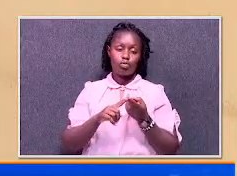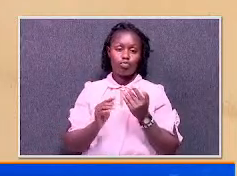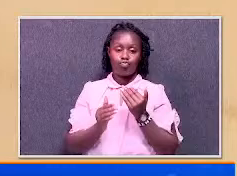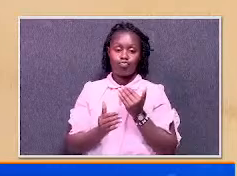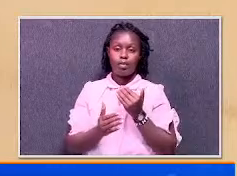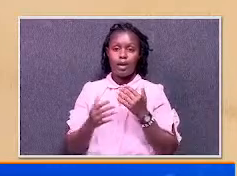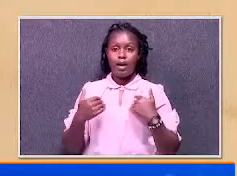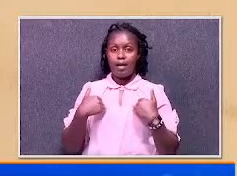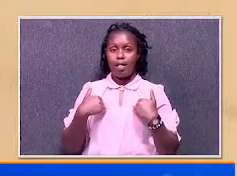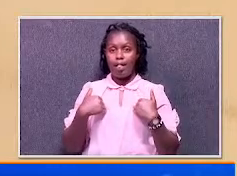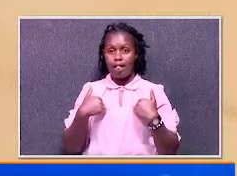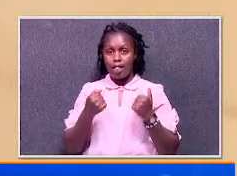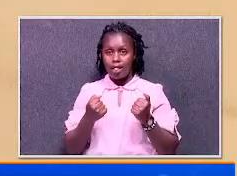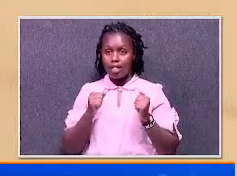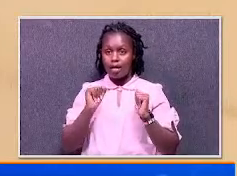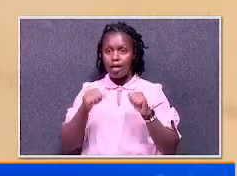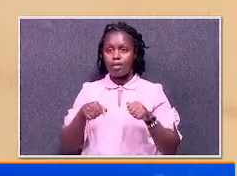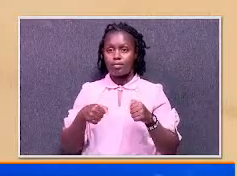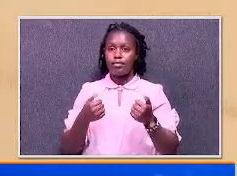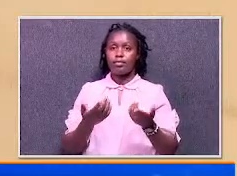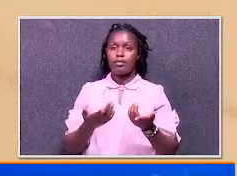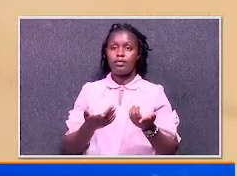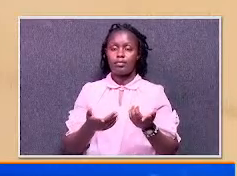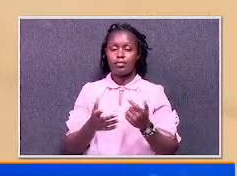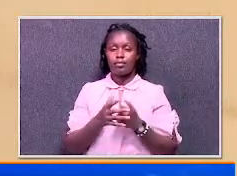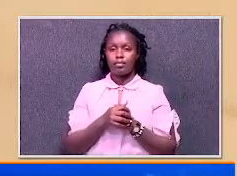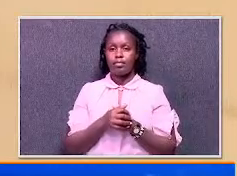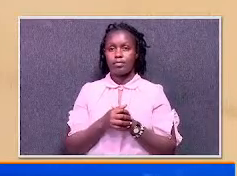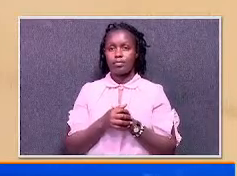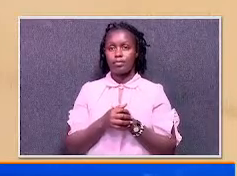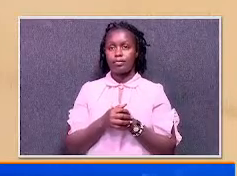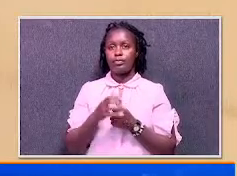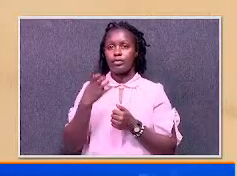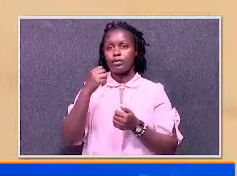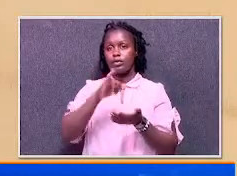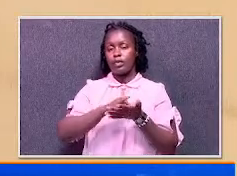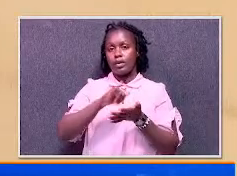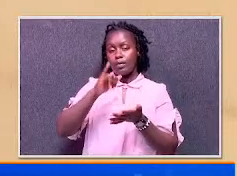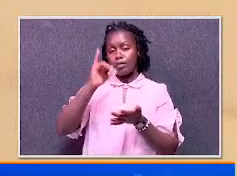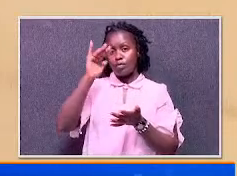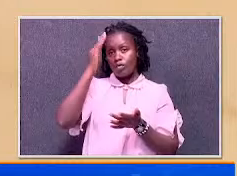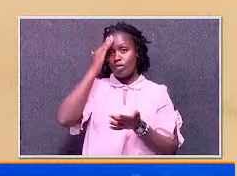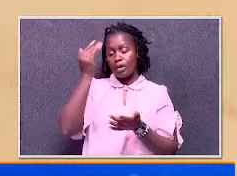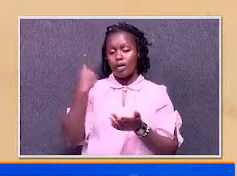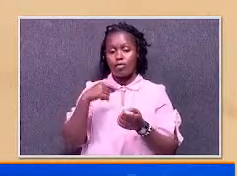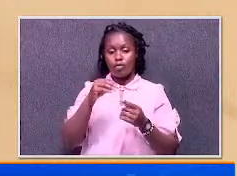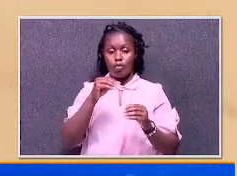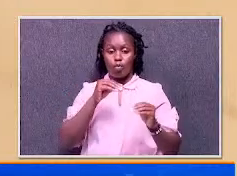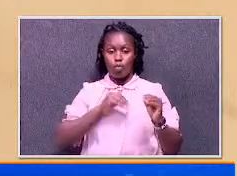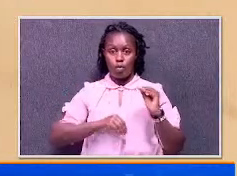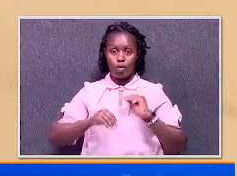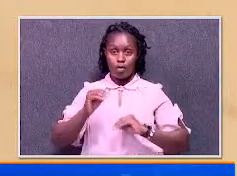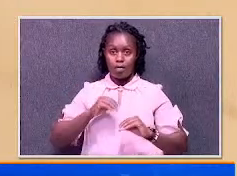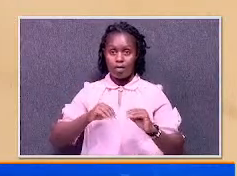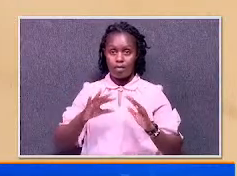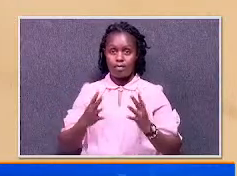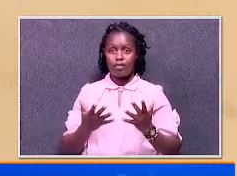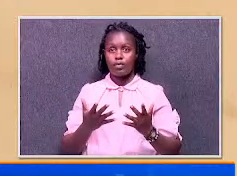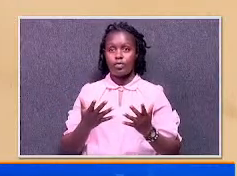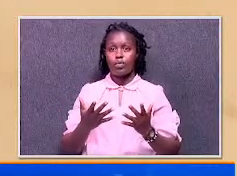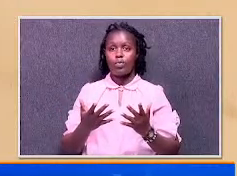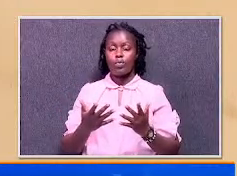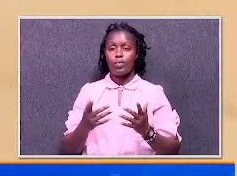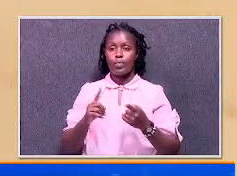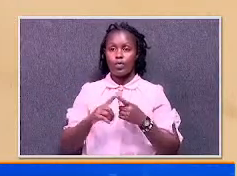so that they can have healthy babies afterwards. So that is why we contribute to sensitizing